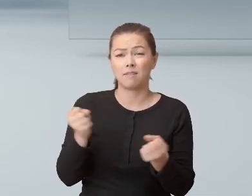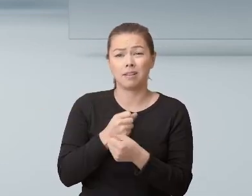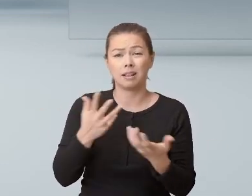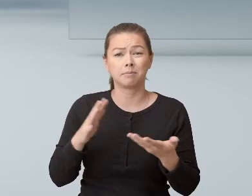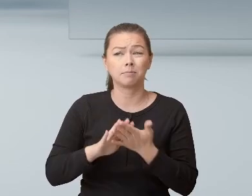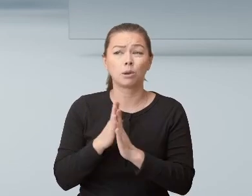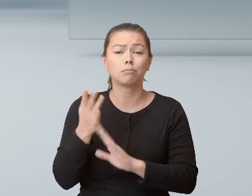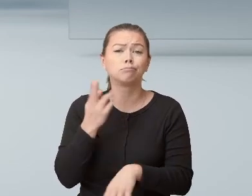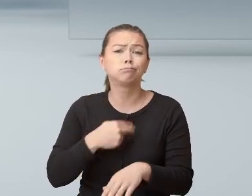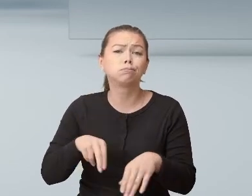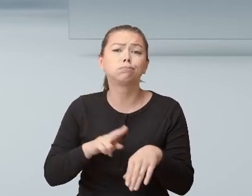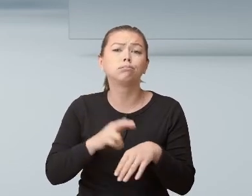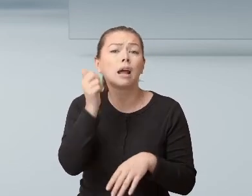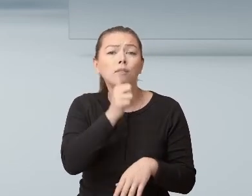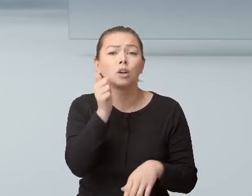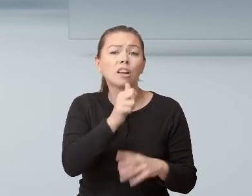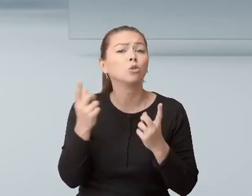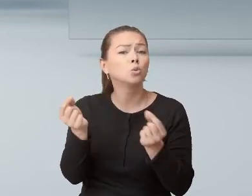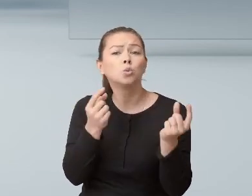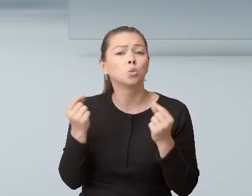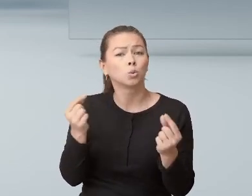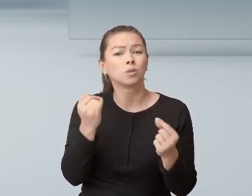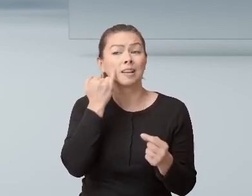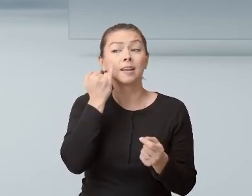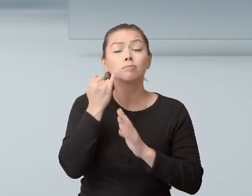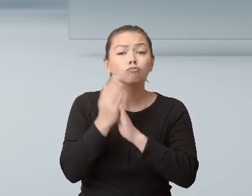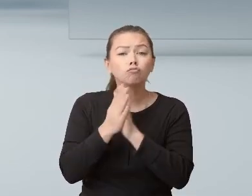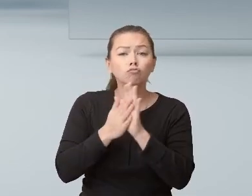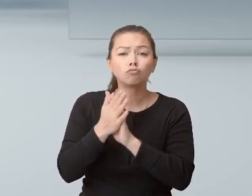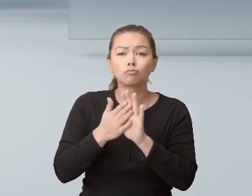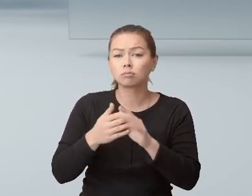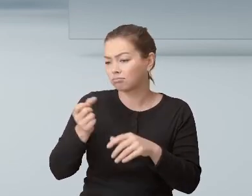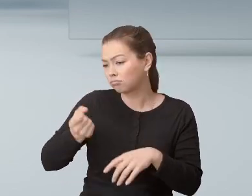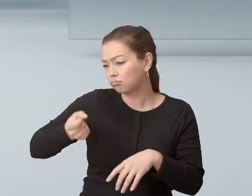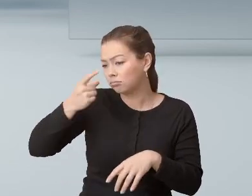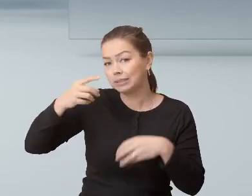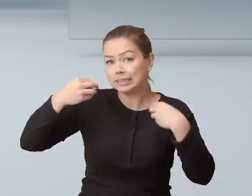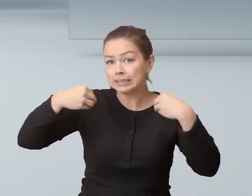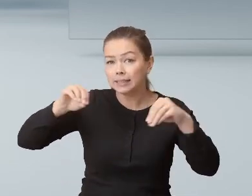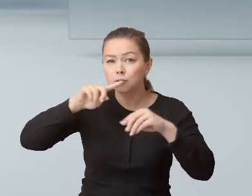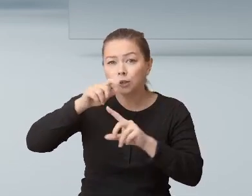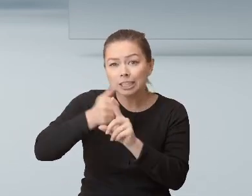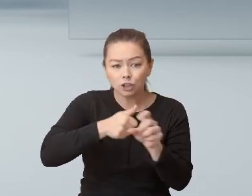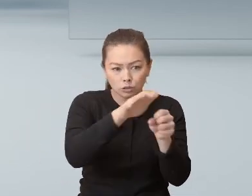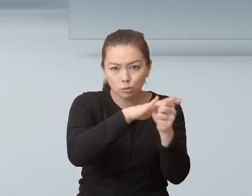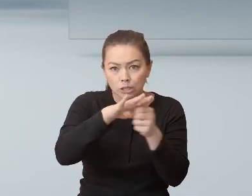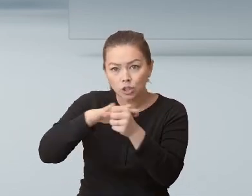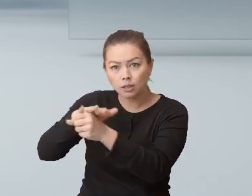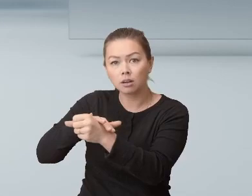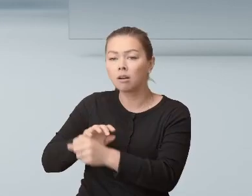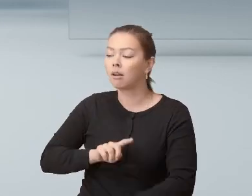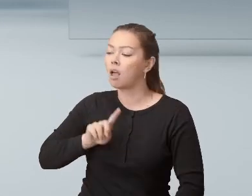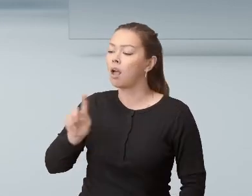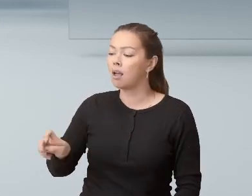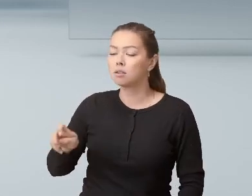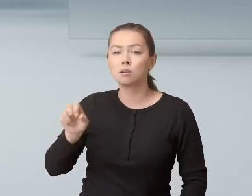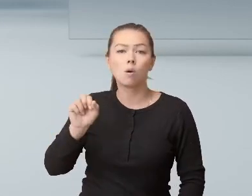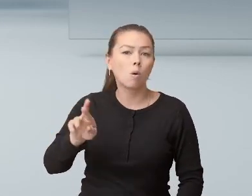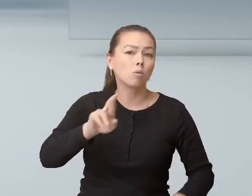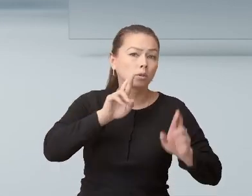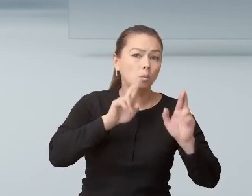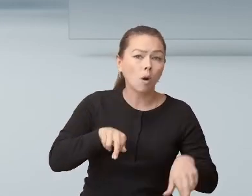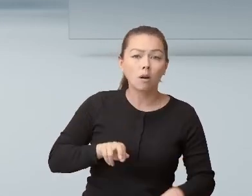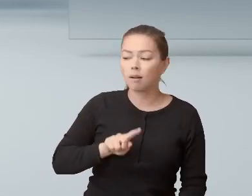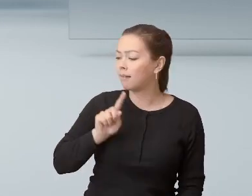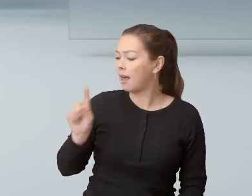do your day-to-day. If you want to run a report and understand sales by region and so forth, you could just ask Copilot to get you that information. Yeah, it's a big